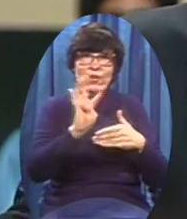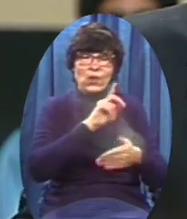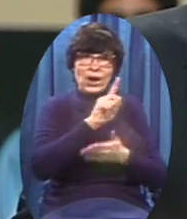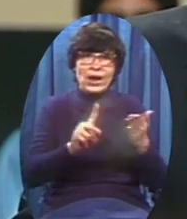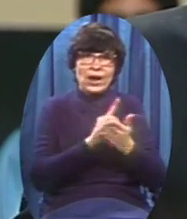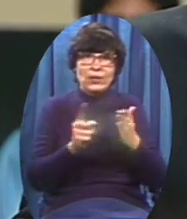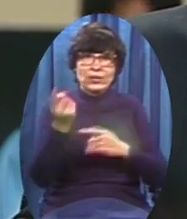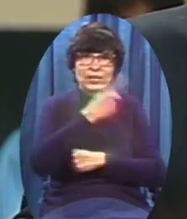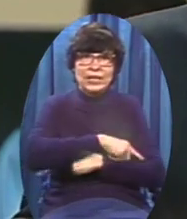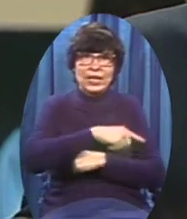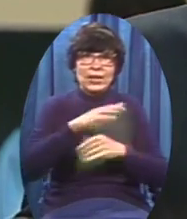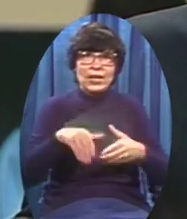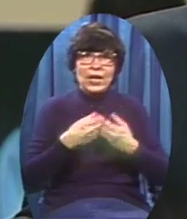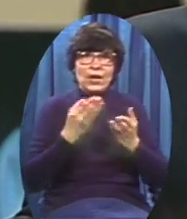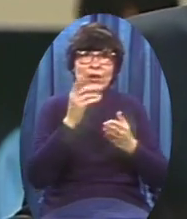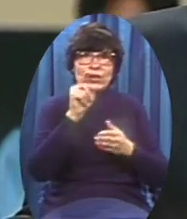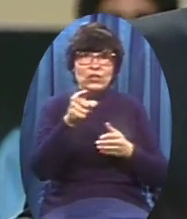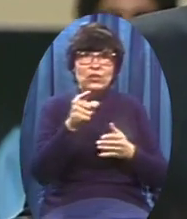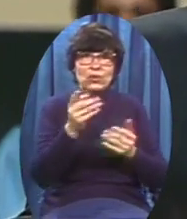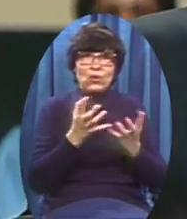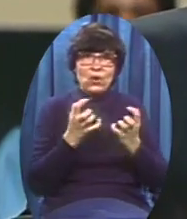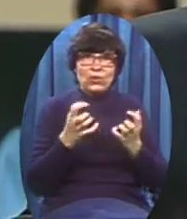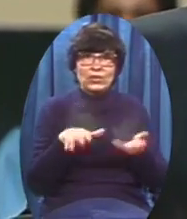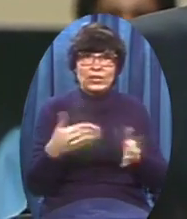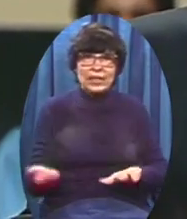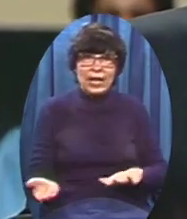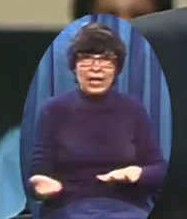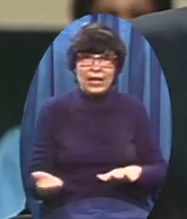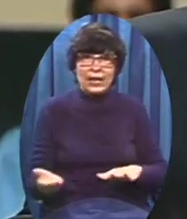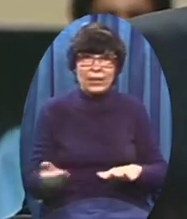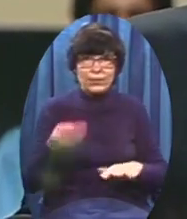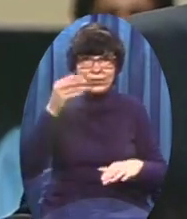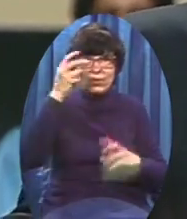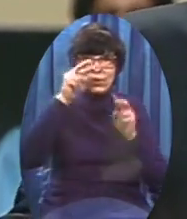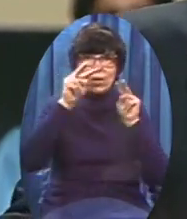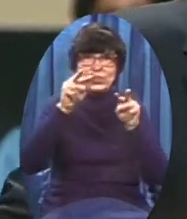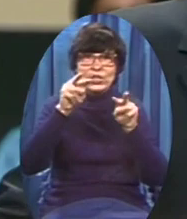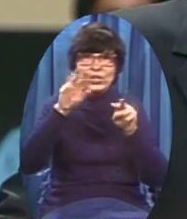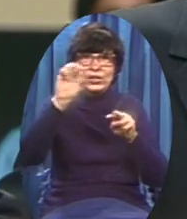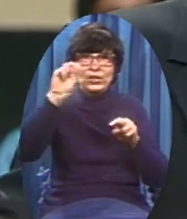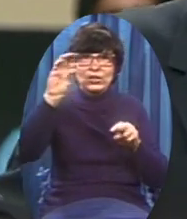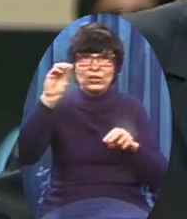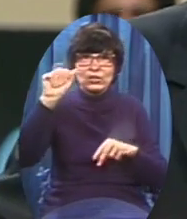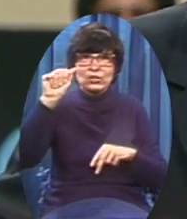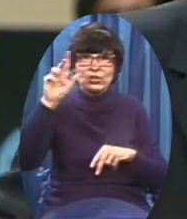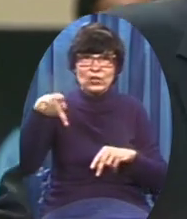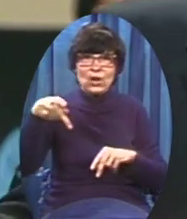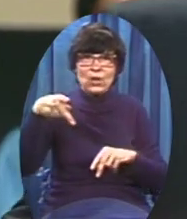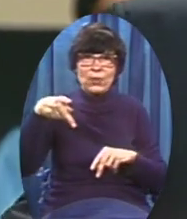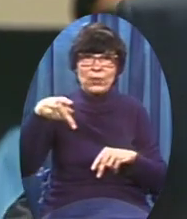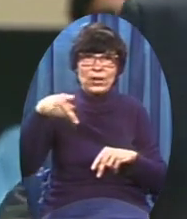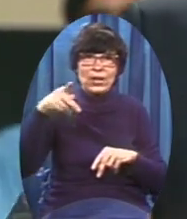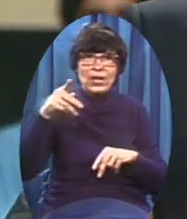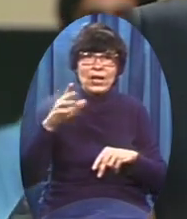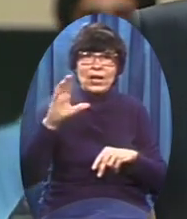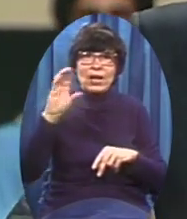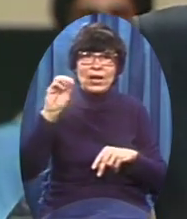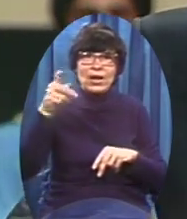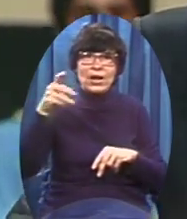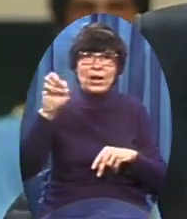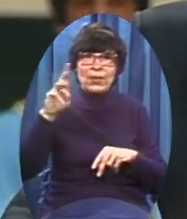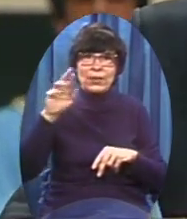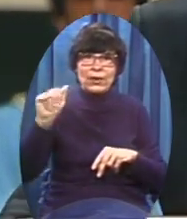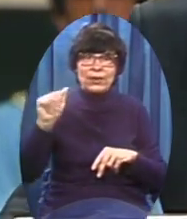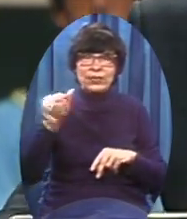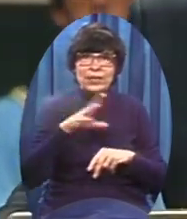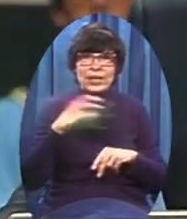disgrace. How would you like to die watching one of those soap operas? And have Brother Jerry say, "Aunt Becky, yesterday while she